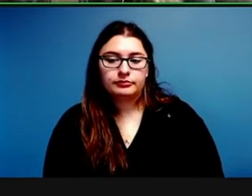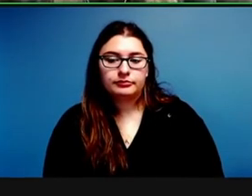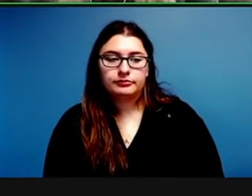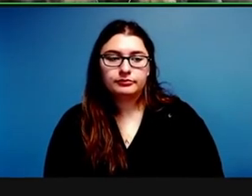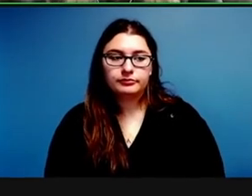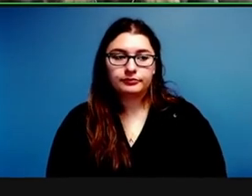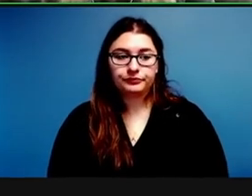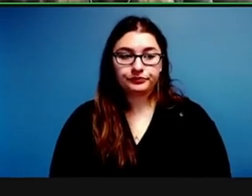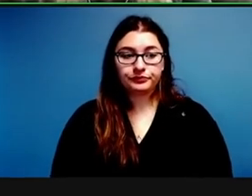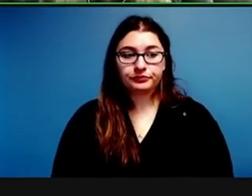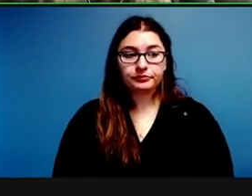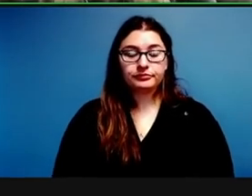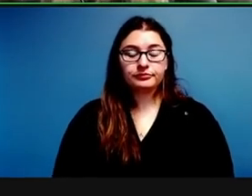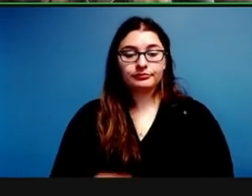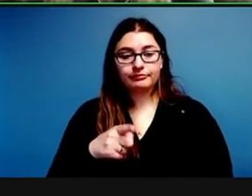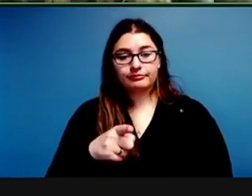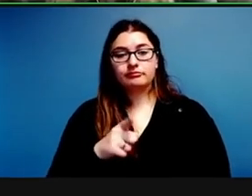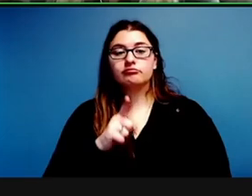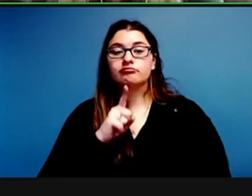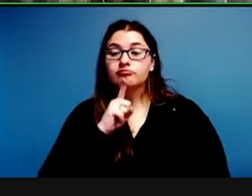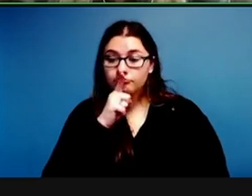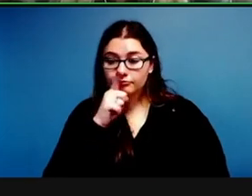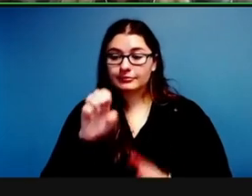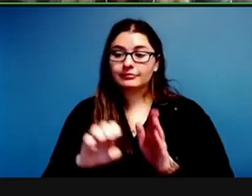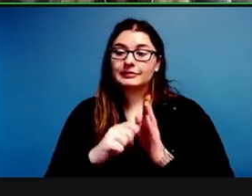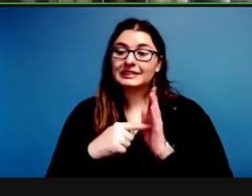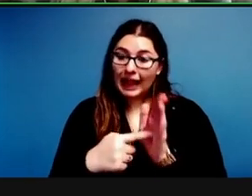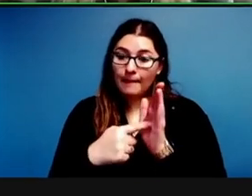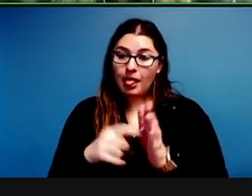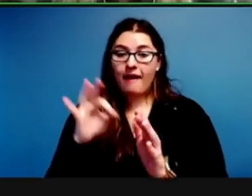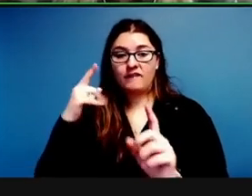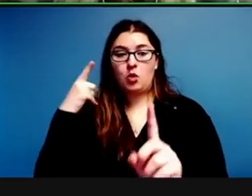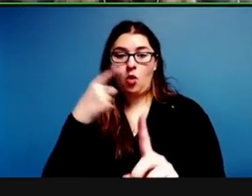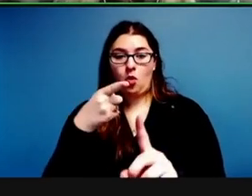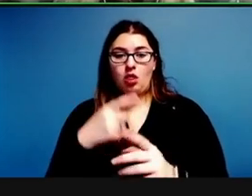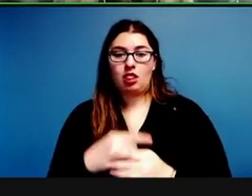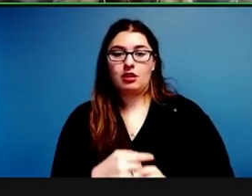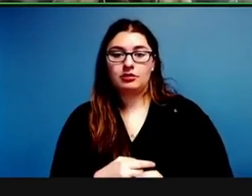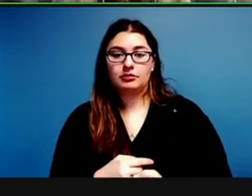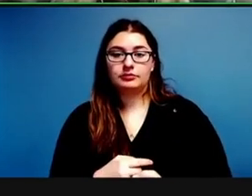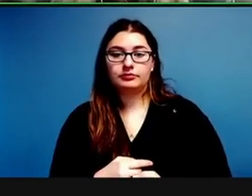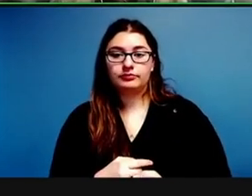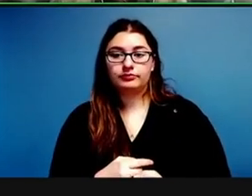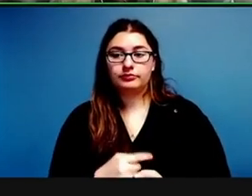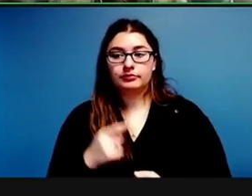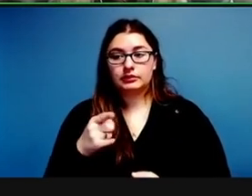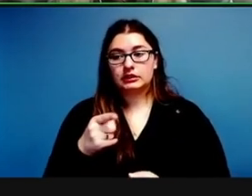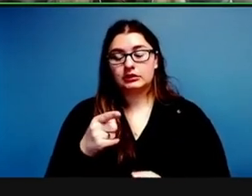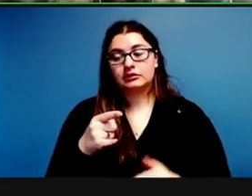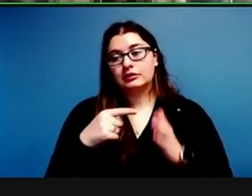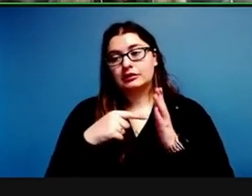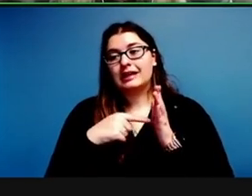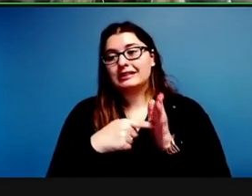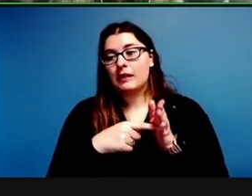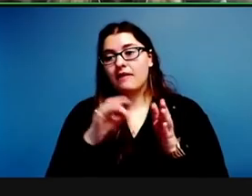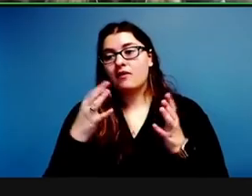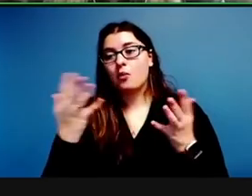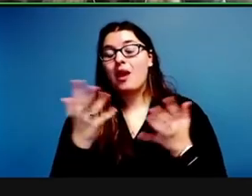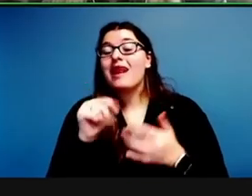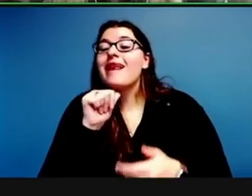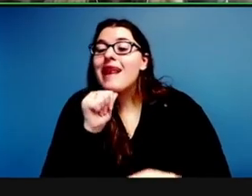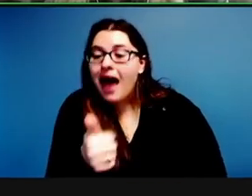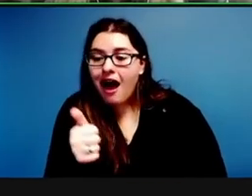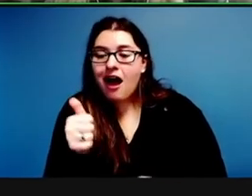Okay, so here we have an actual example of a goal. And this would be an example of what not to